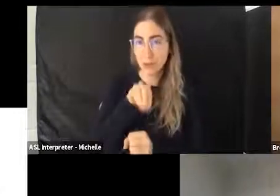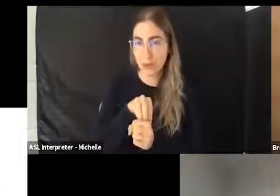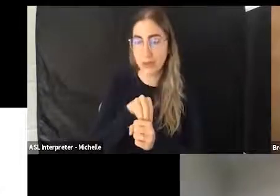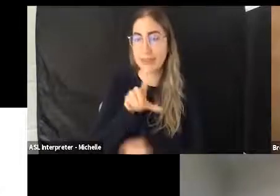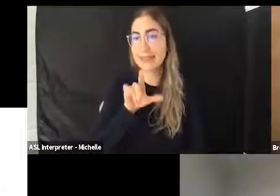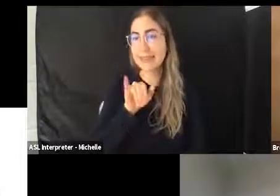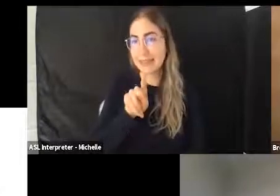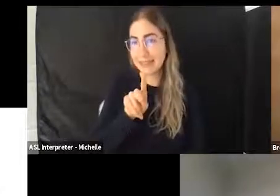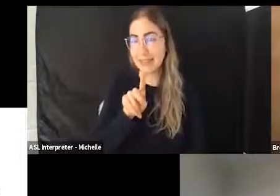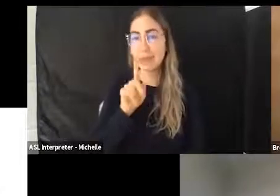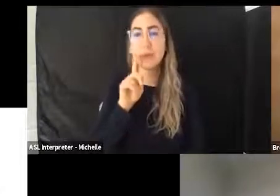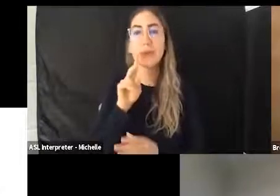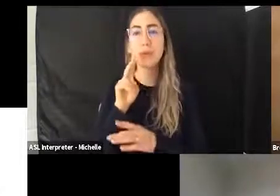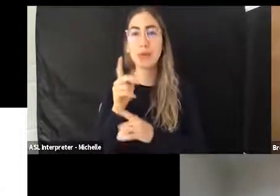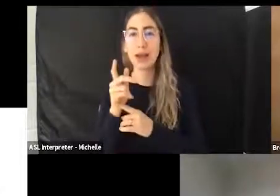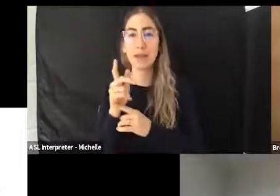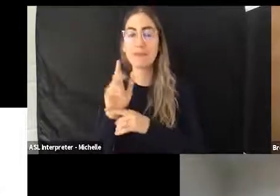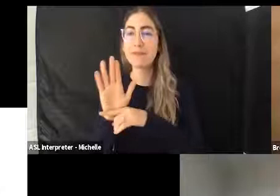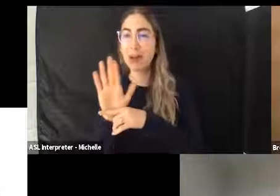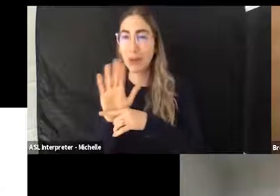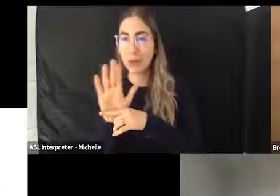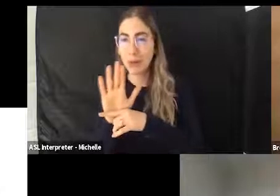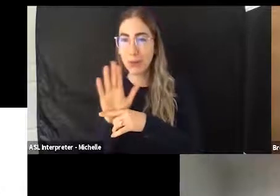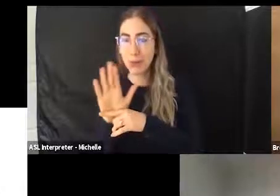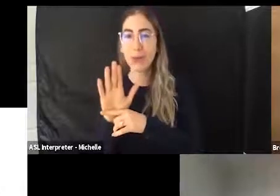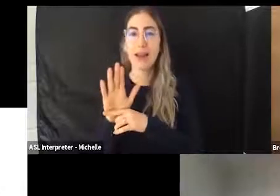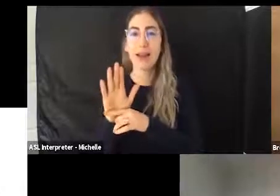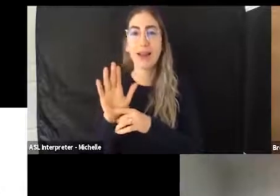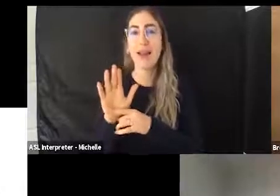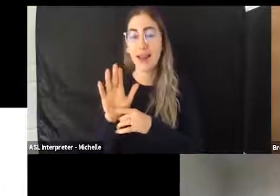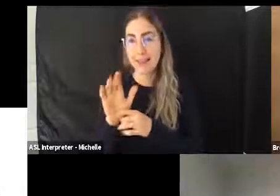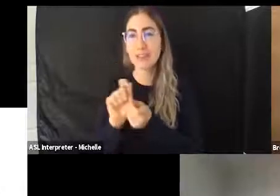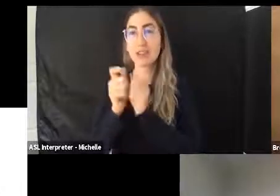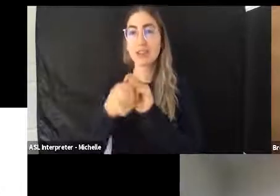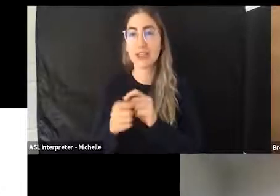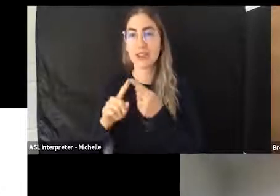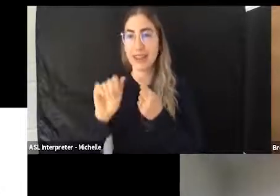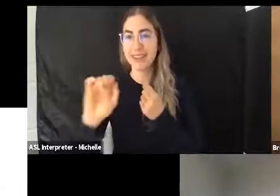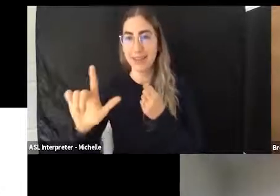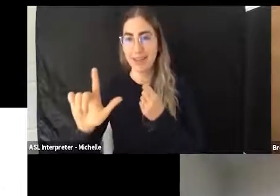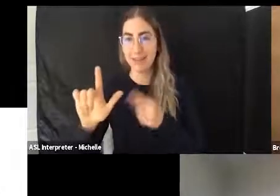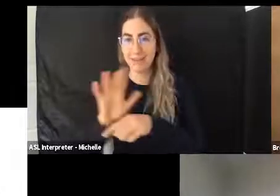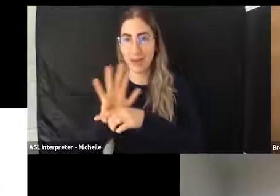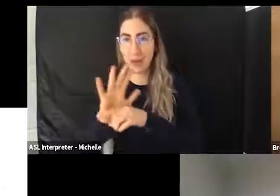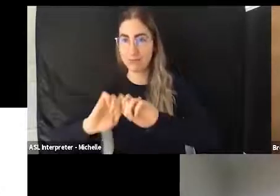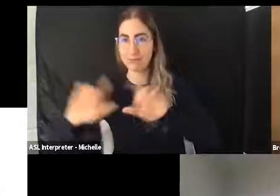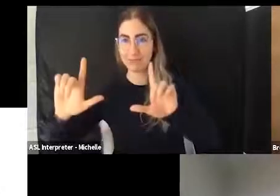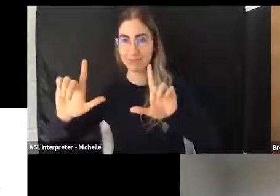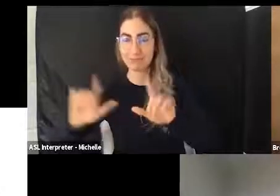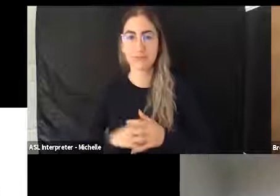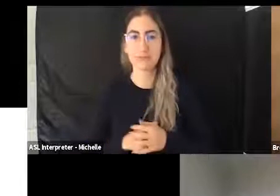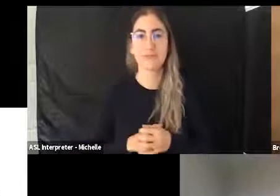link to a video with translation of the question in American Sign Language. In terms